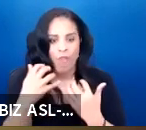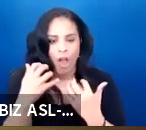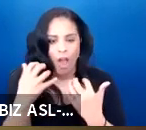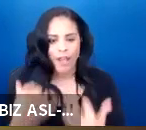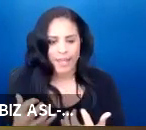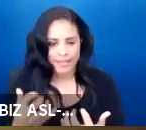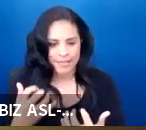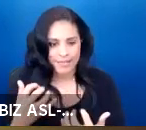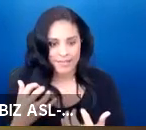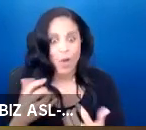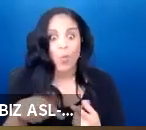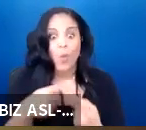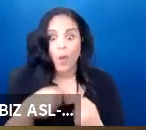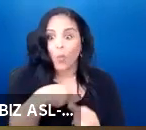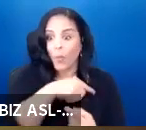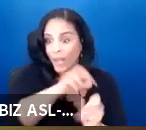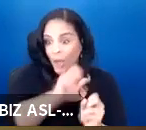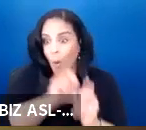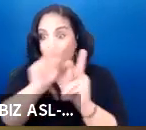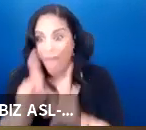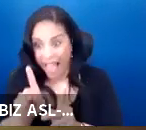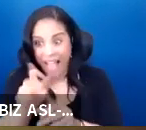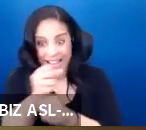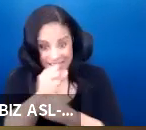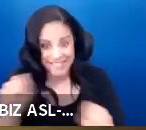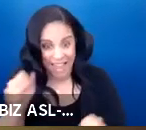can come back safely,